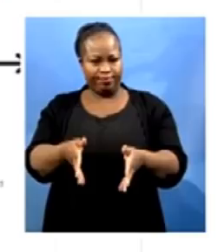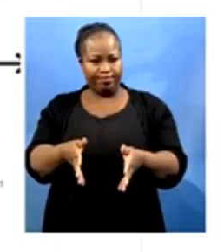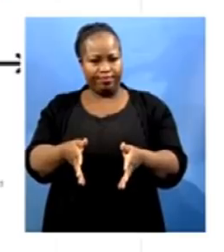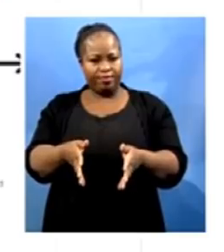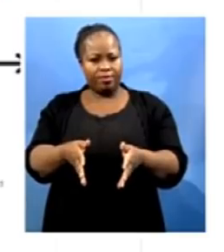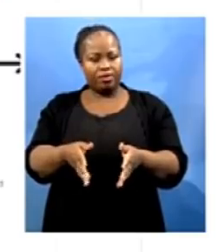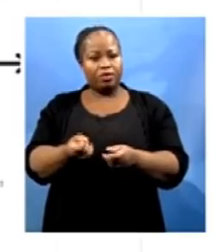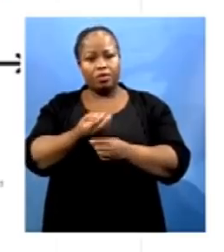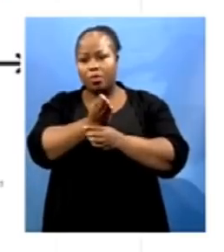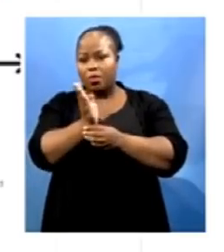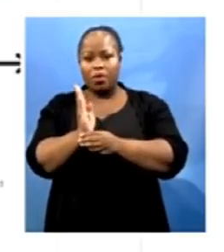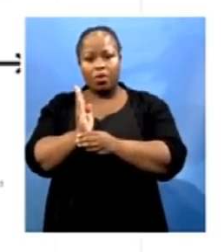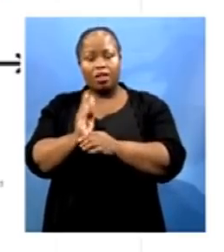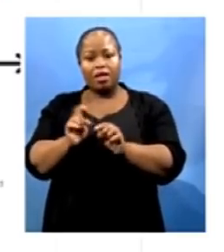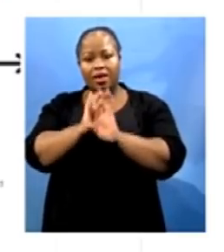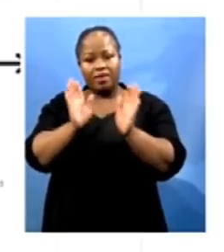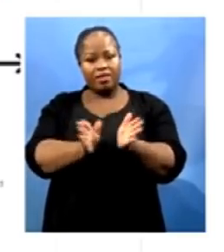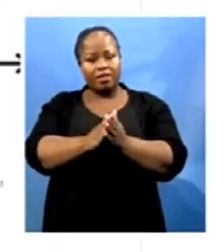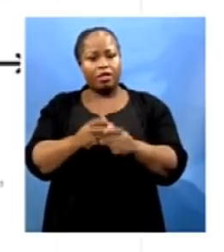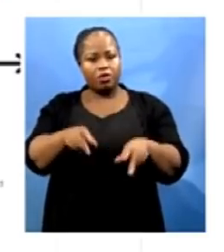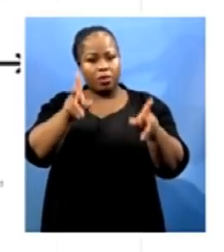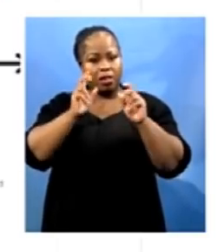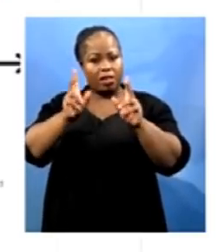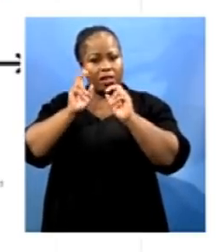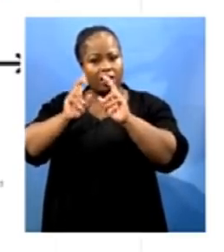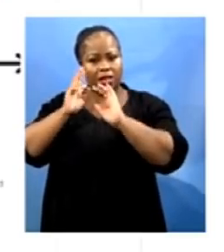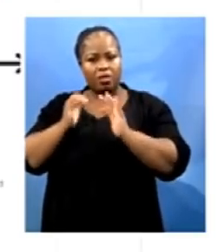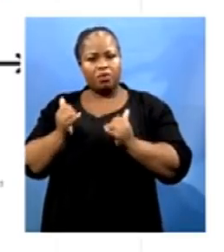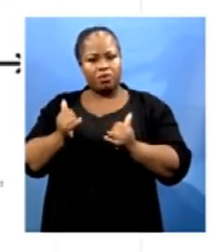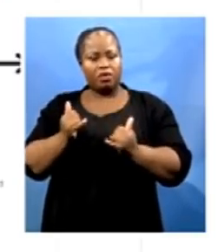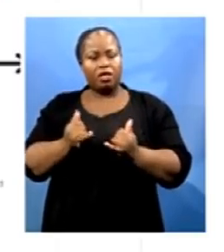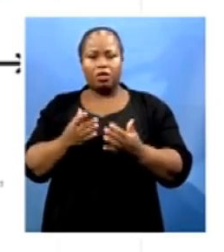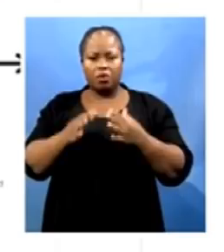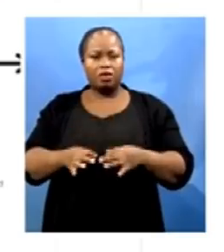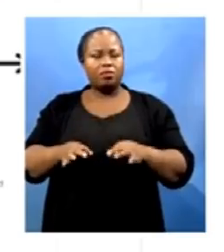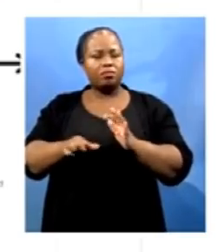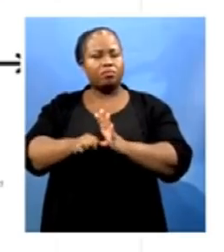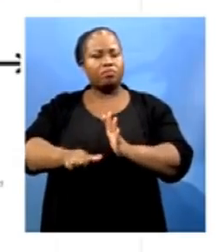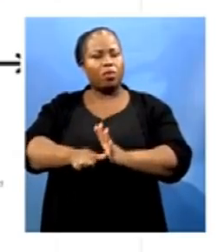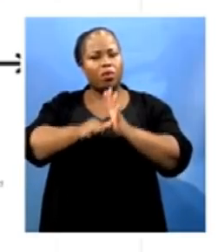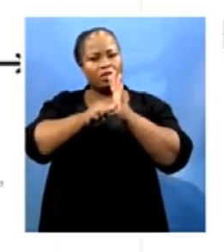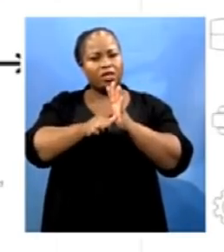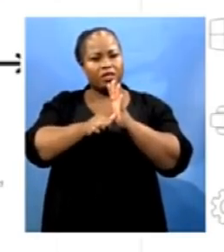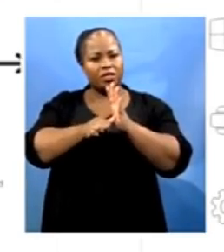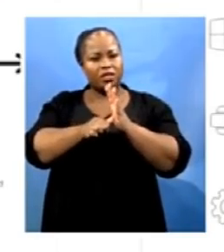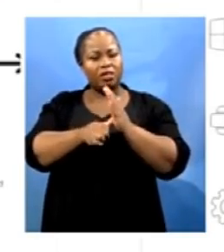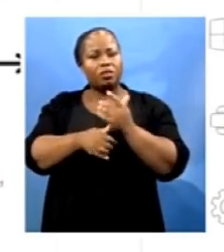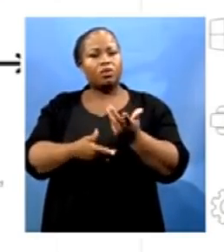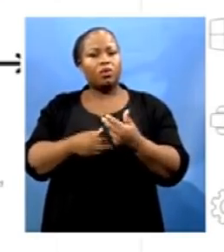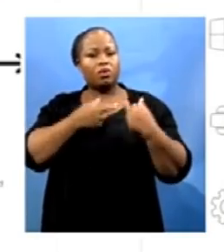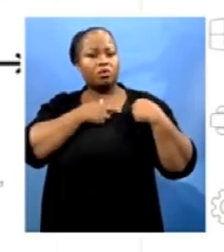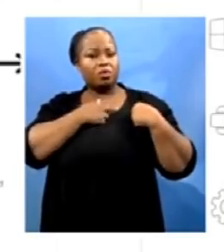from today on this very, very important mission for our country. Certainly, it's my first